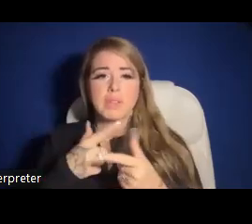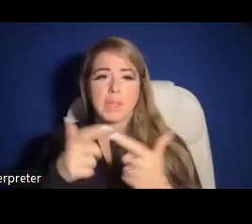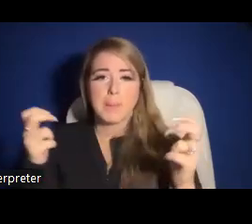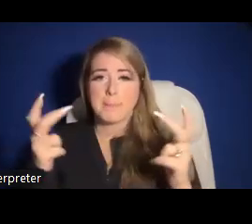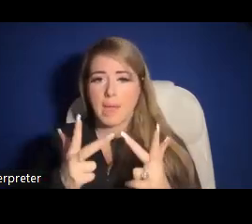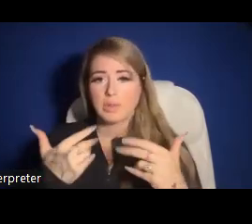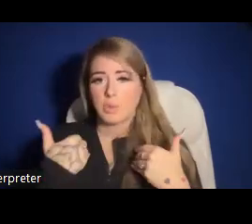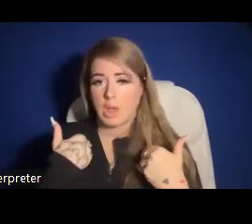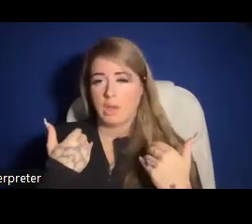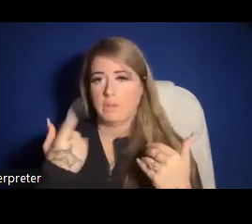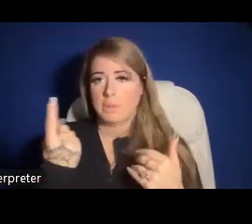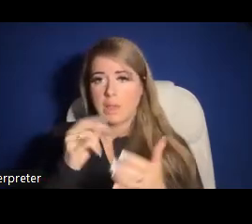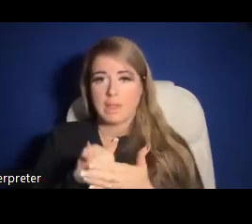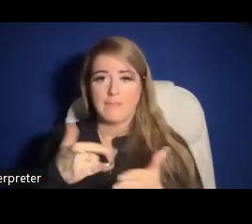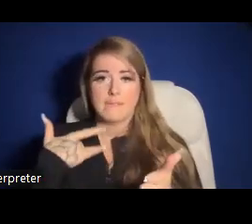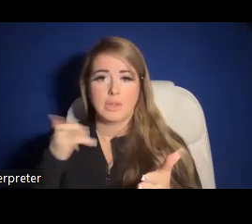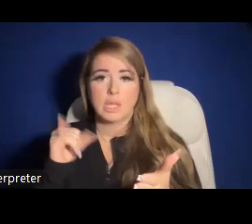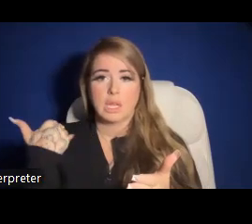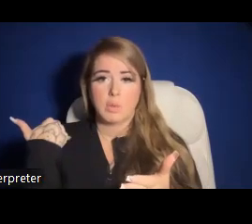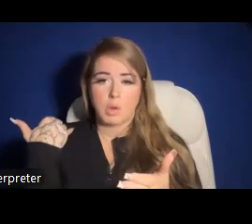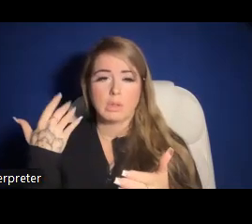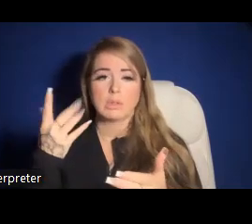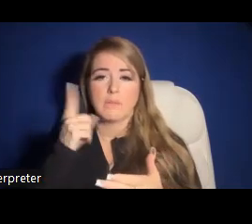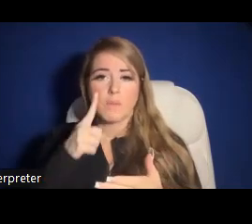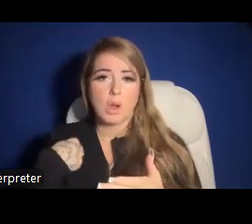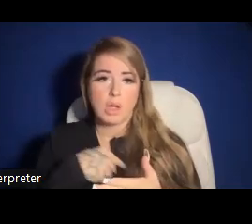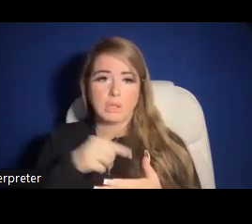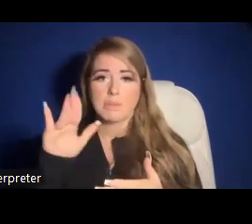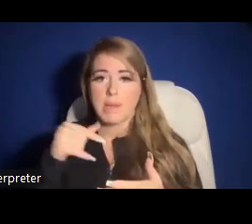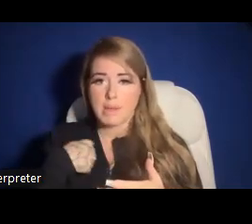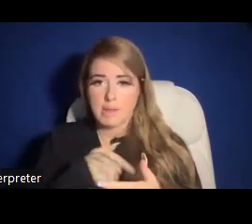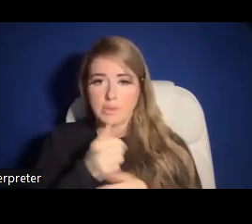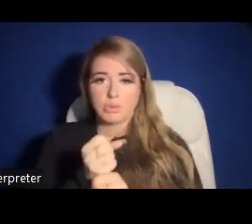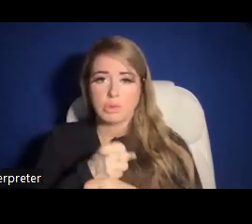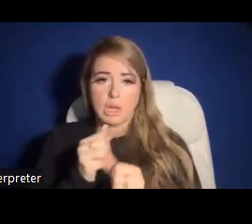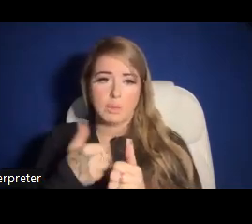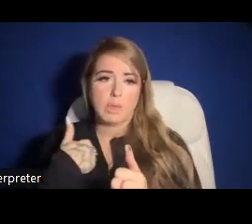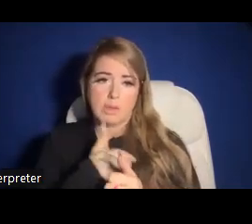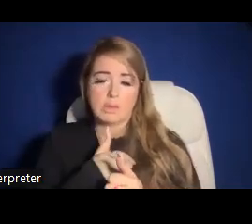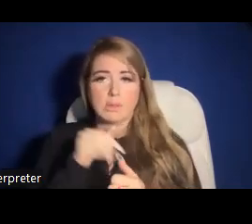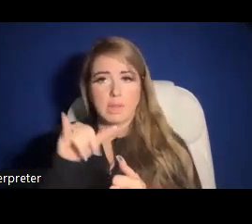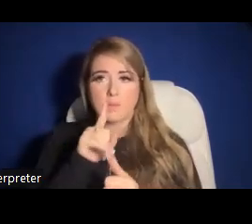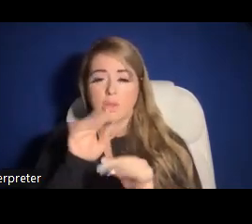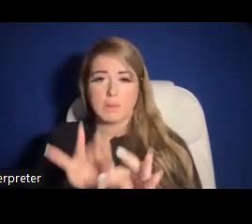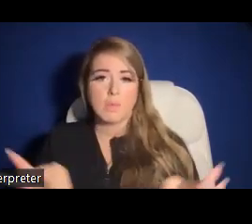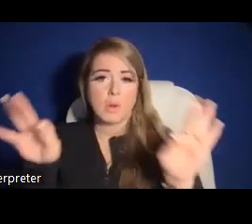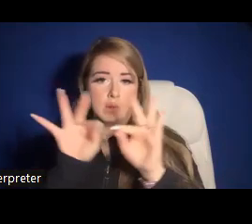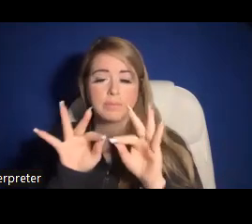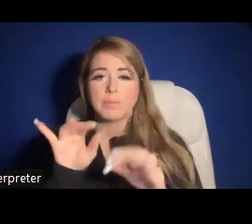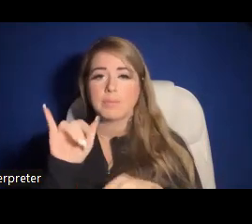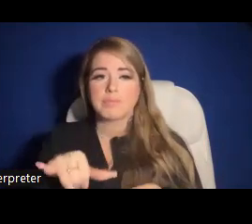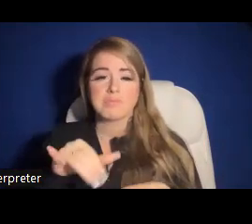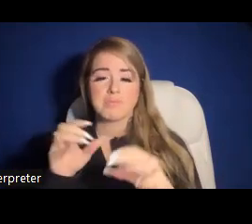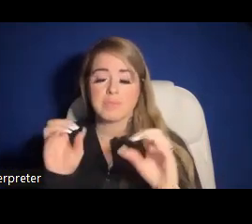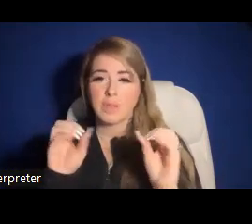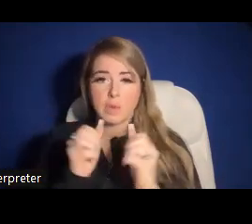with something that really feels like it was for us, by us, created with us. And that's really the goal, right? The beginning of us, nothing about